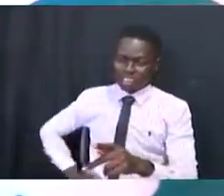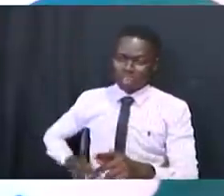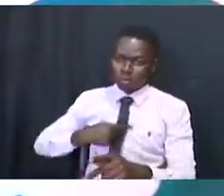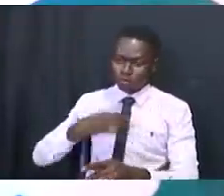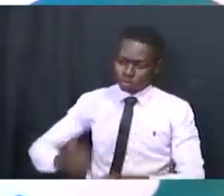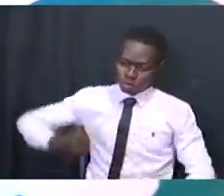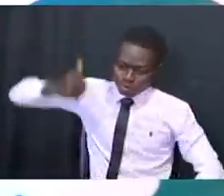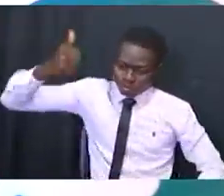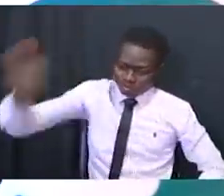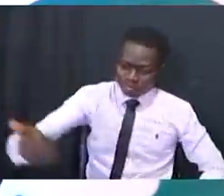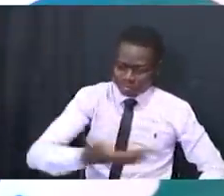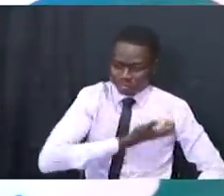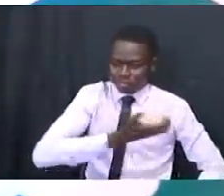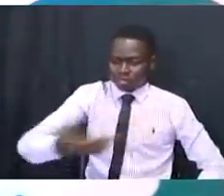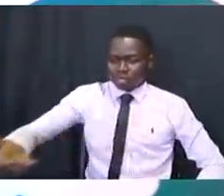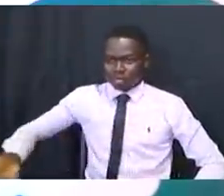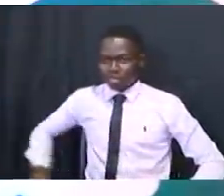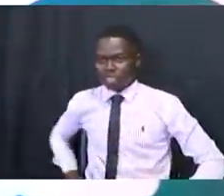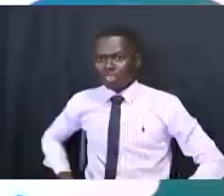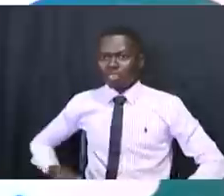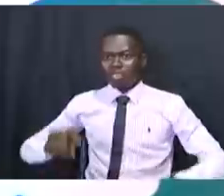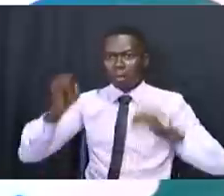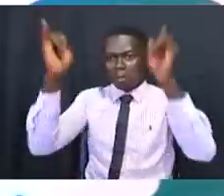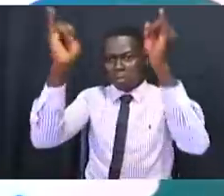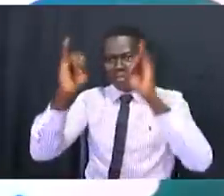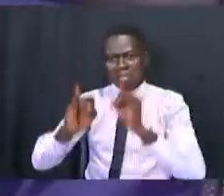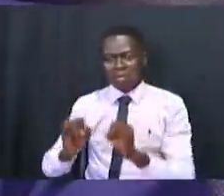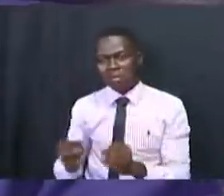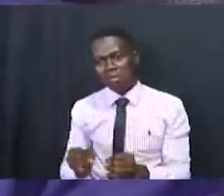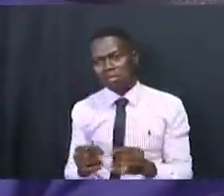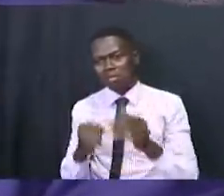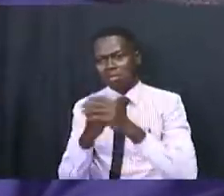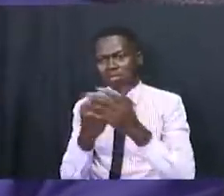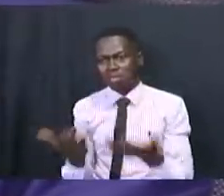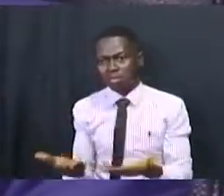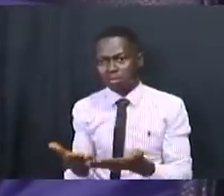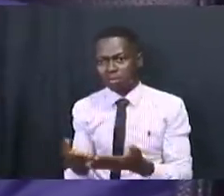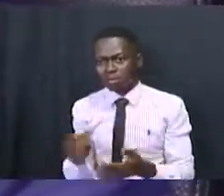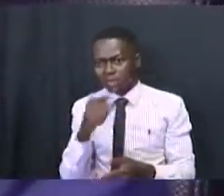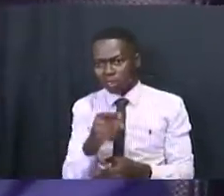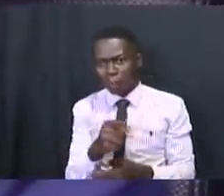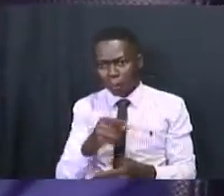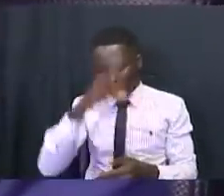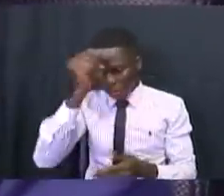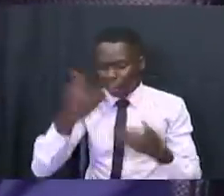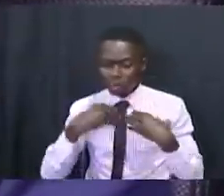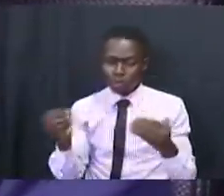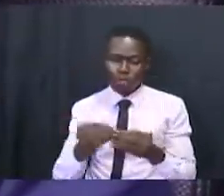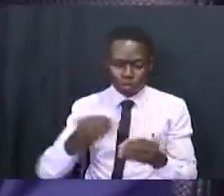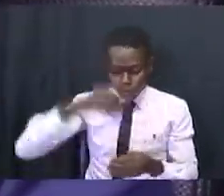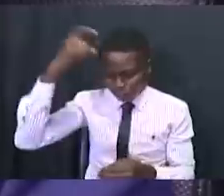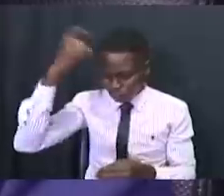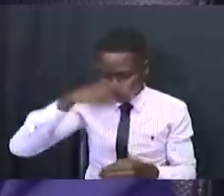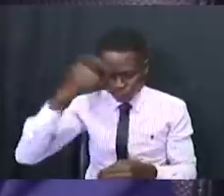the magicians, enchanters, astrologers, and diviners. He said, this man is full of intelligence and